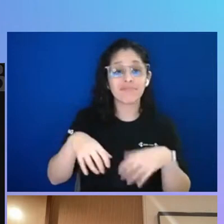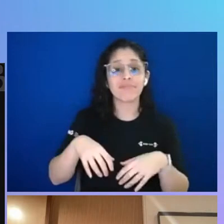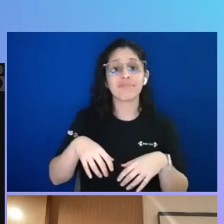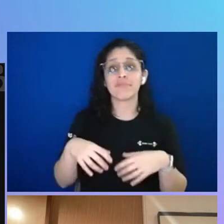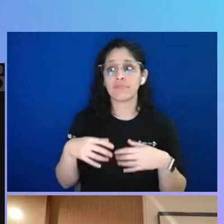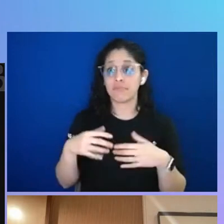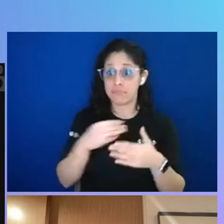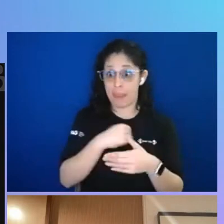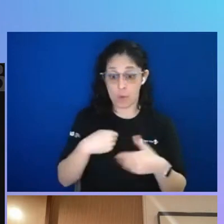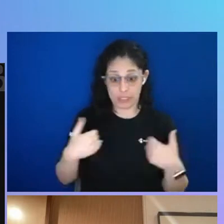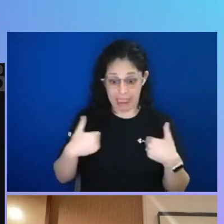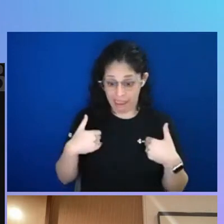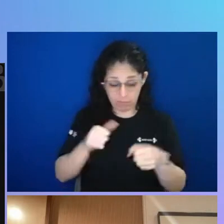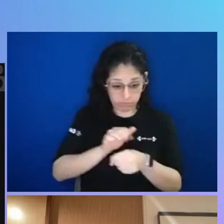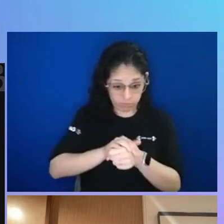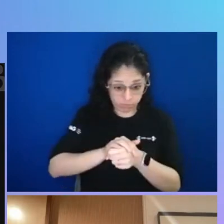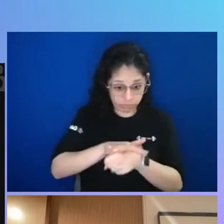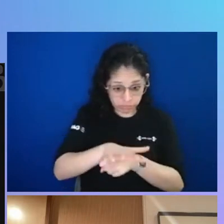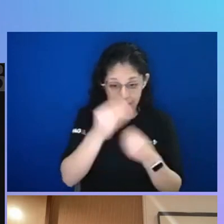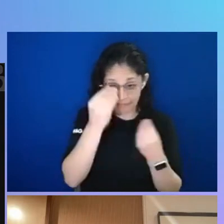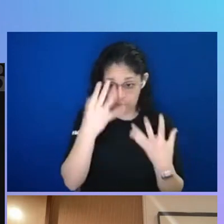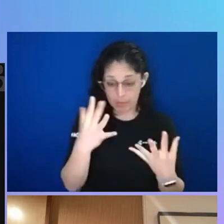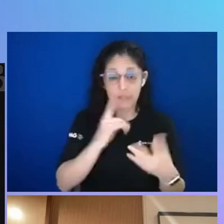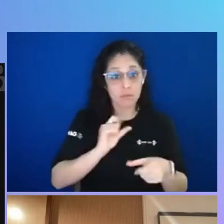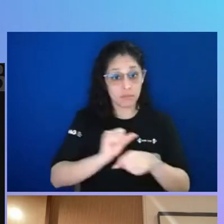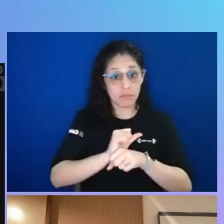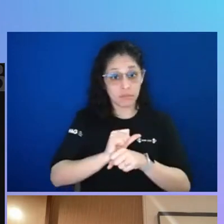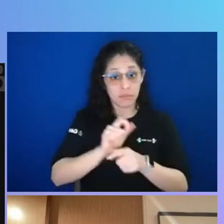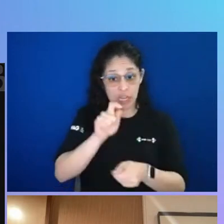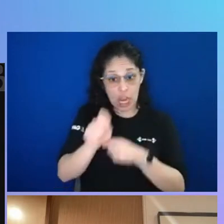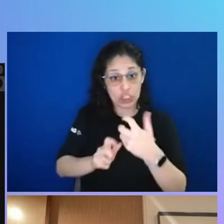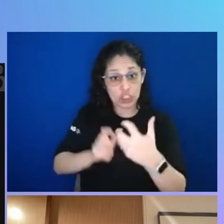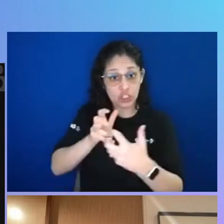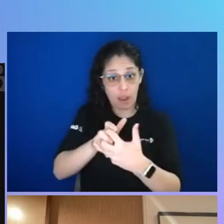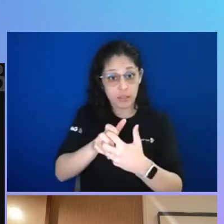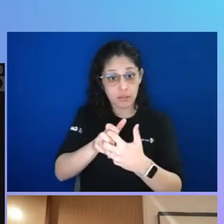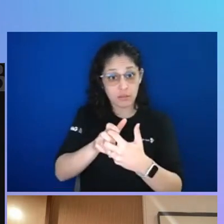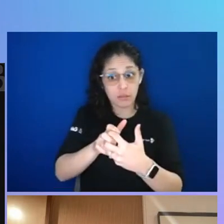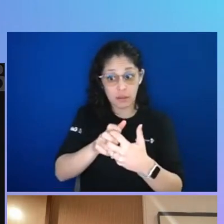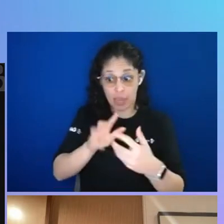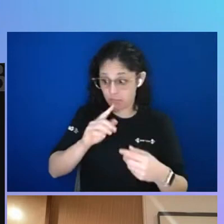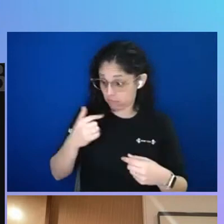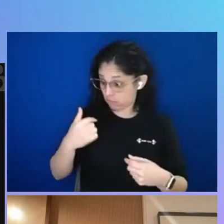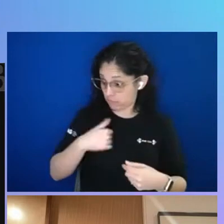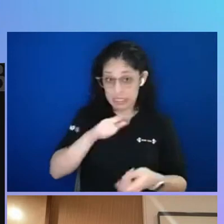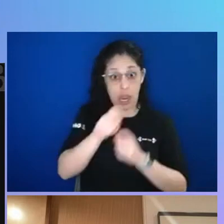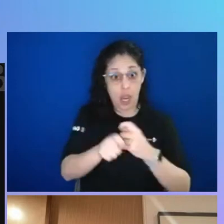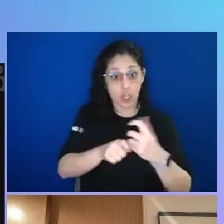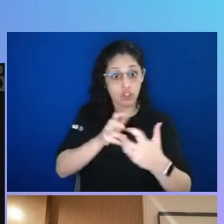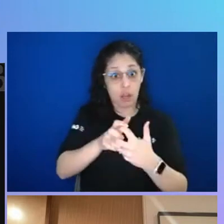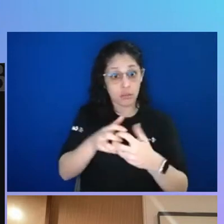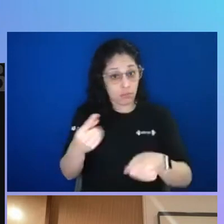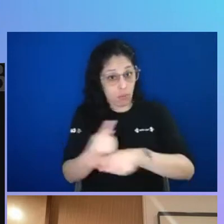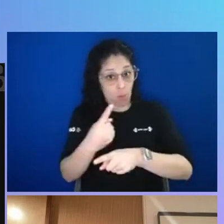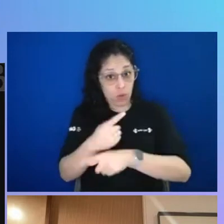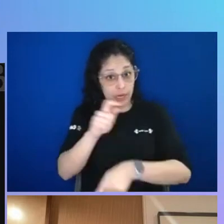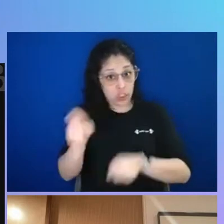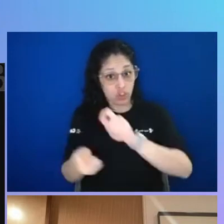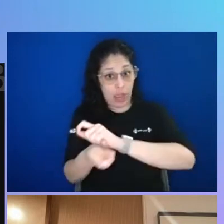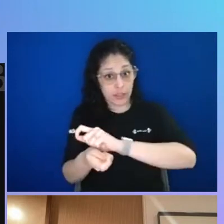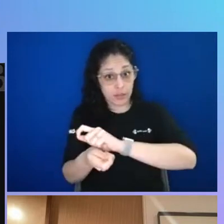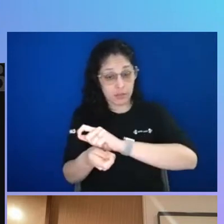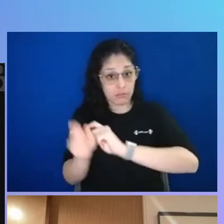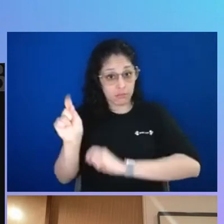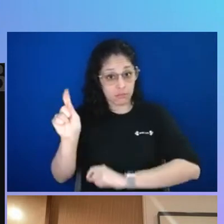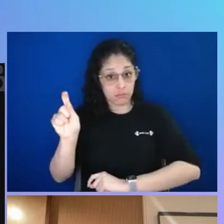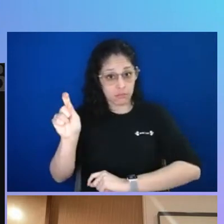know if they're changing in a correct format? So this is also compounded when someone is new to rowing